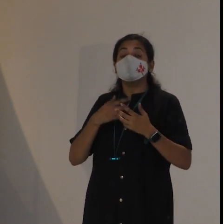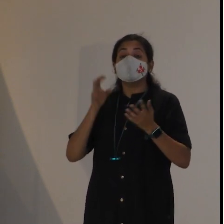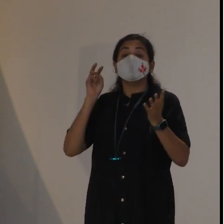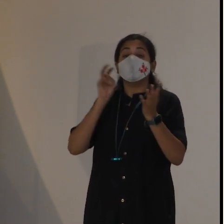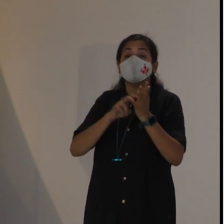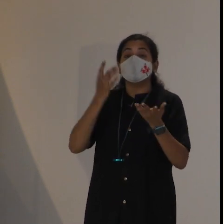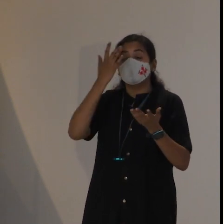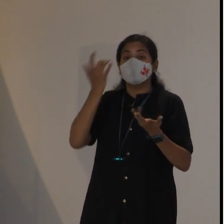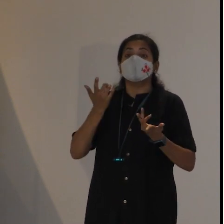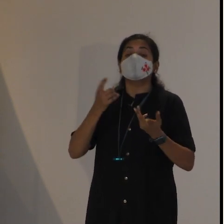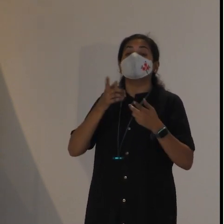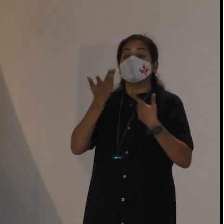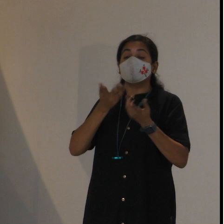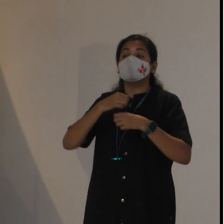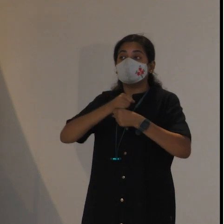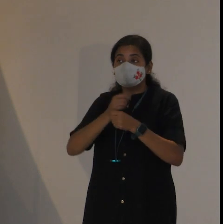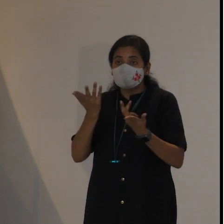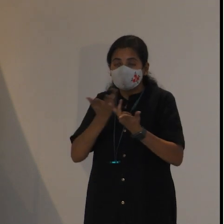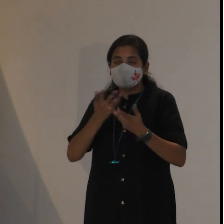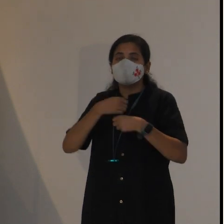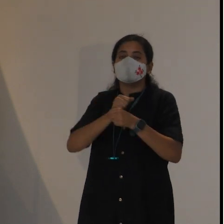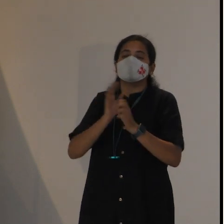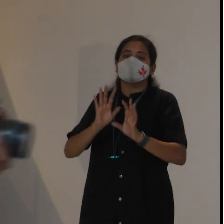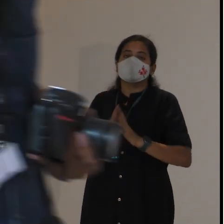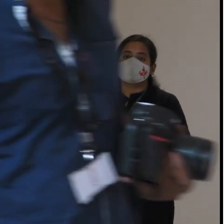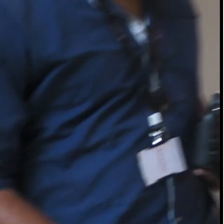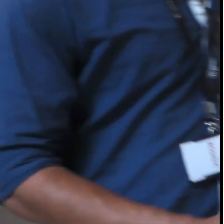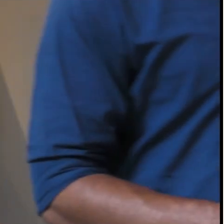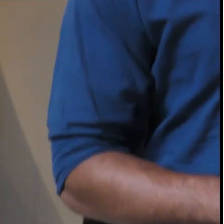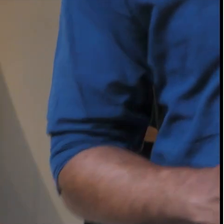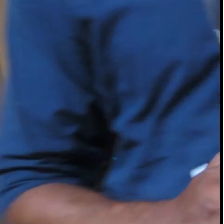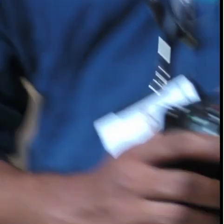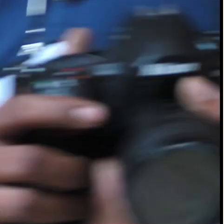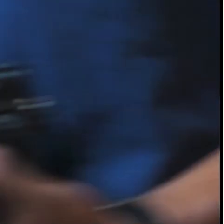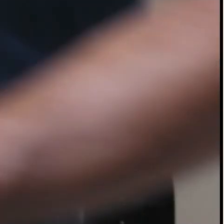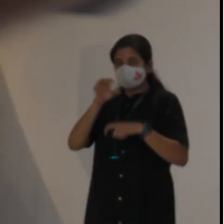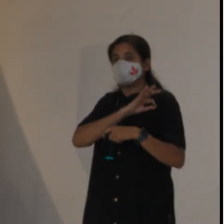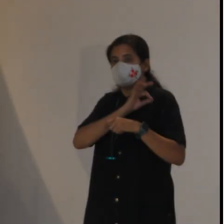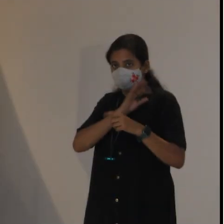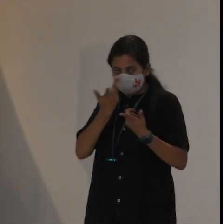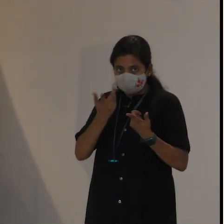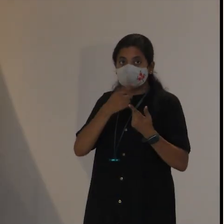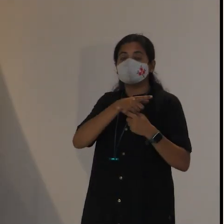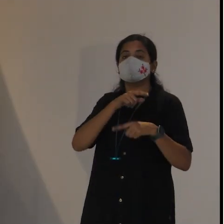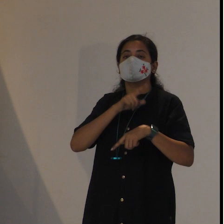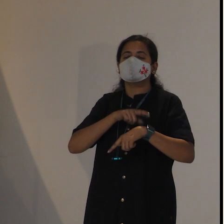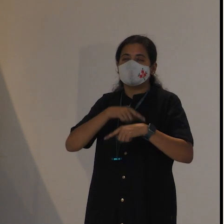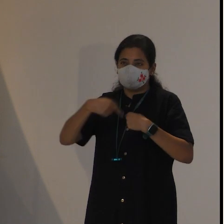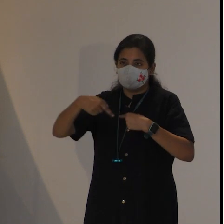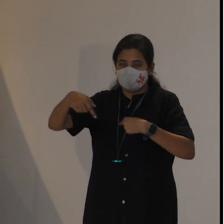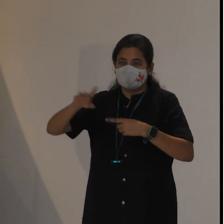these episodes, right? How do we structure this entire podcast? And there were some obvious choices: the period in which these objects were